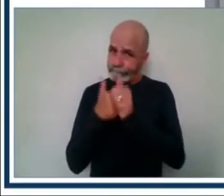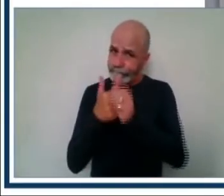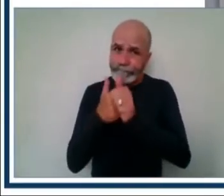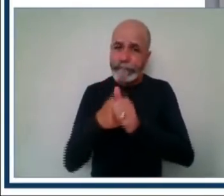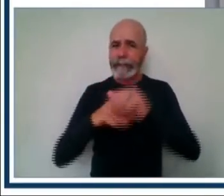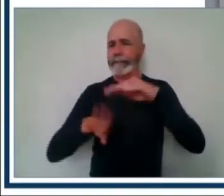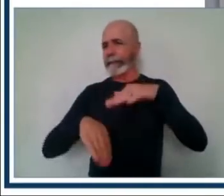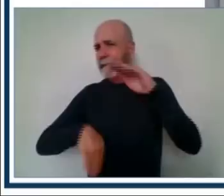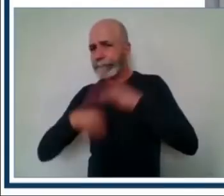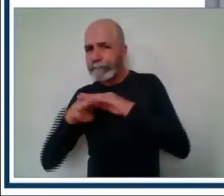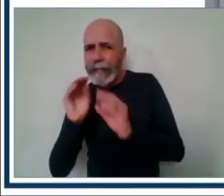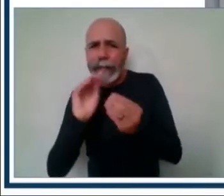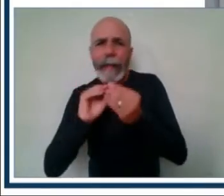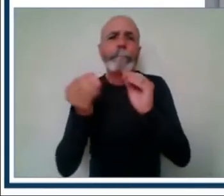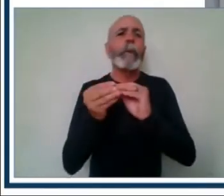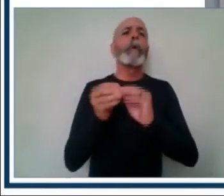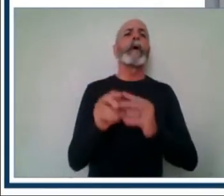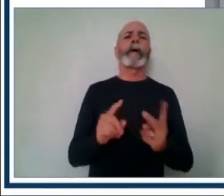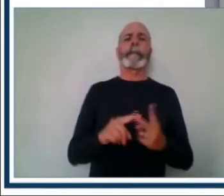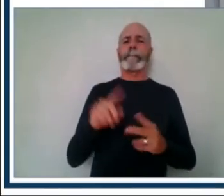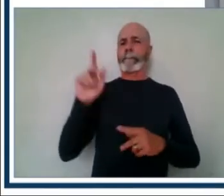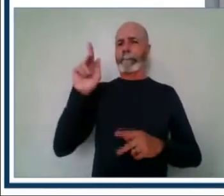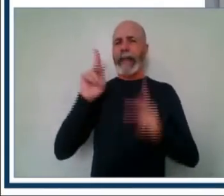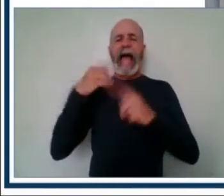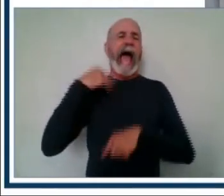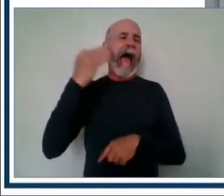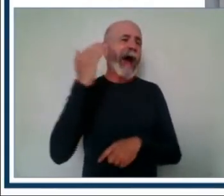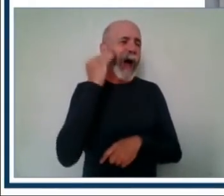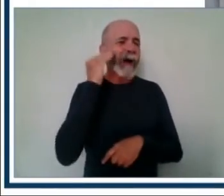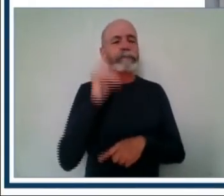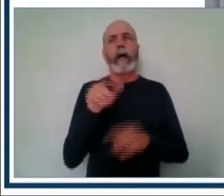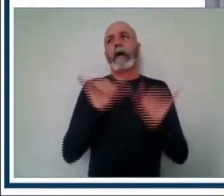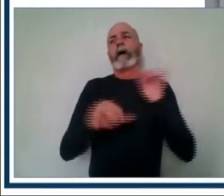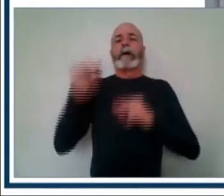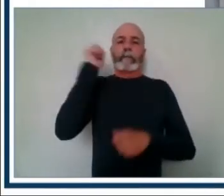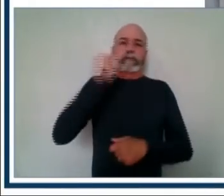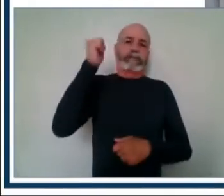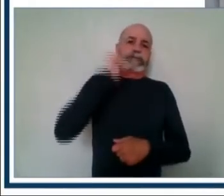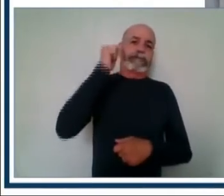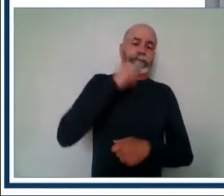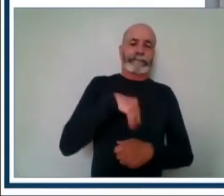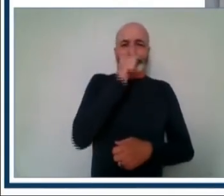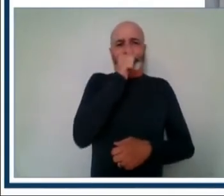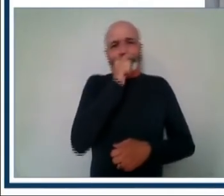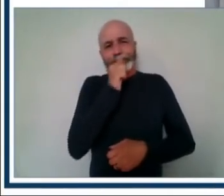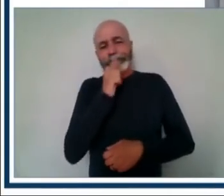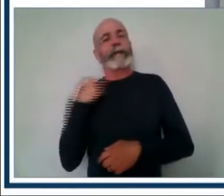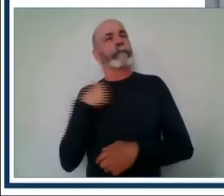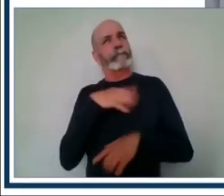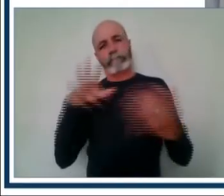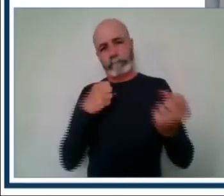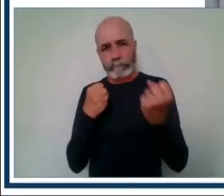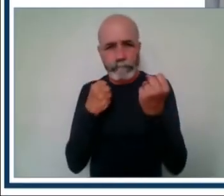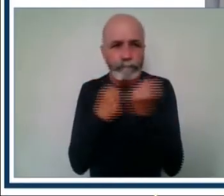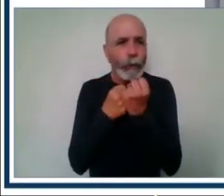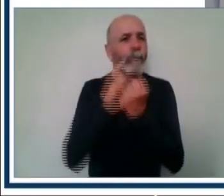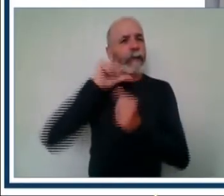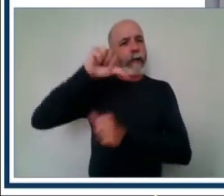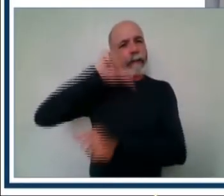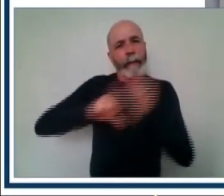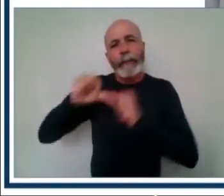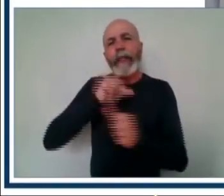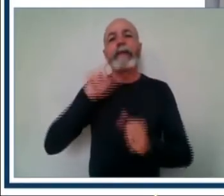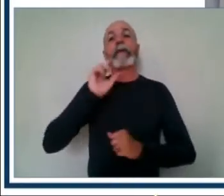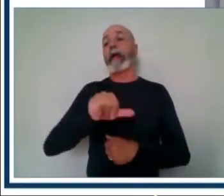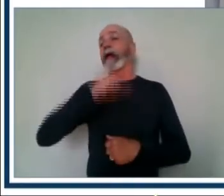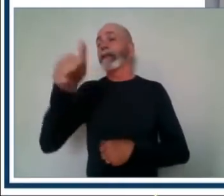hard, and we are doing our best to support you. I am worried about our businesses, and I want you to know we are working on a package to support